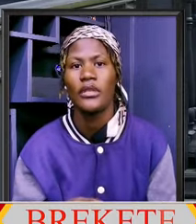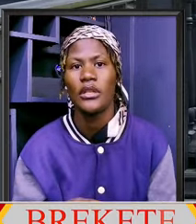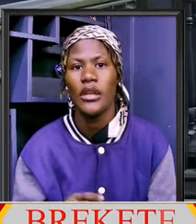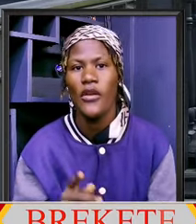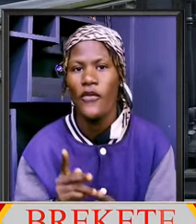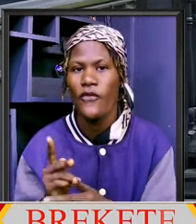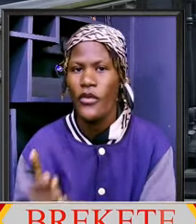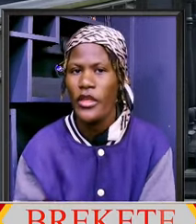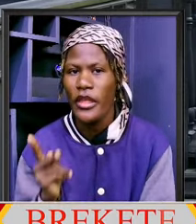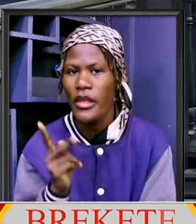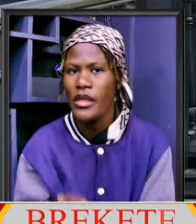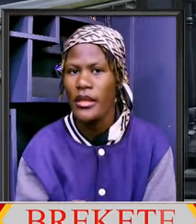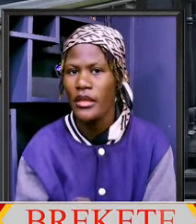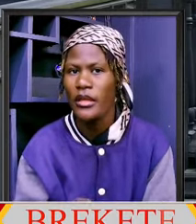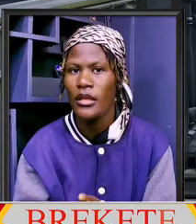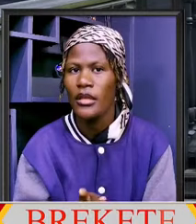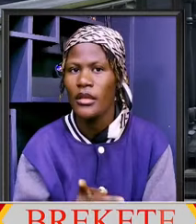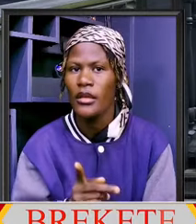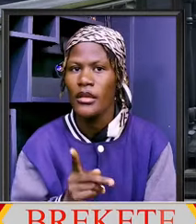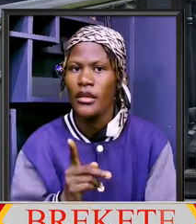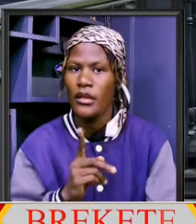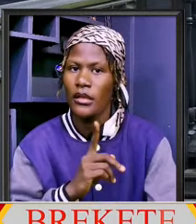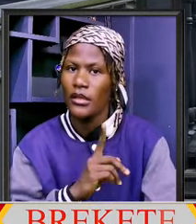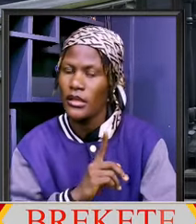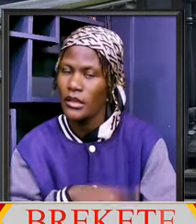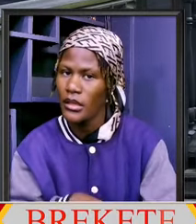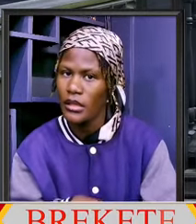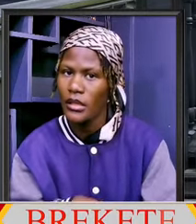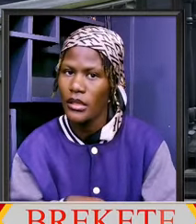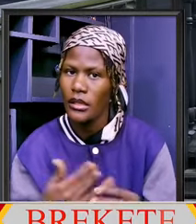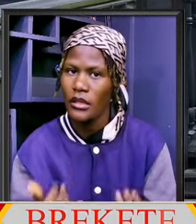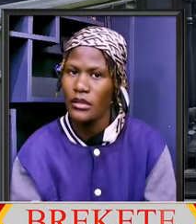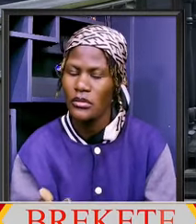now. We're supposed to do it since last year.